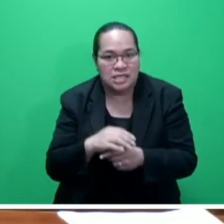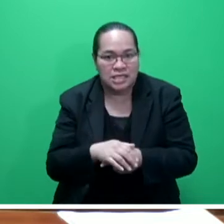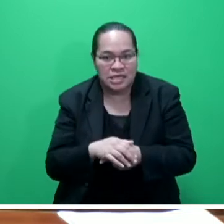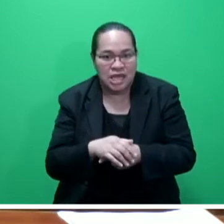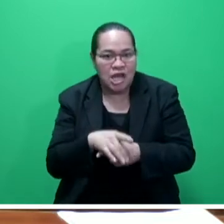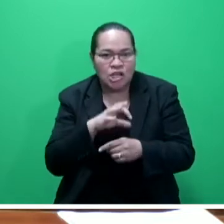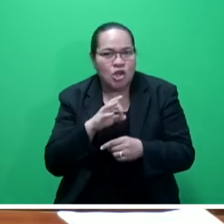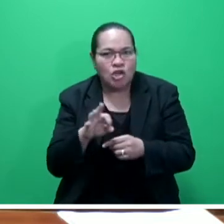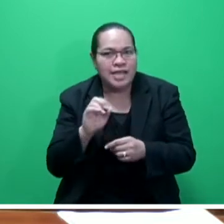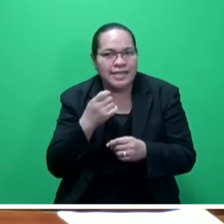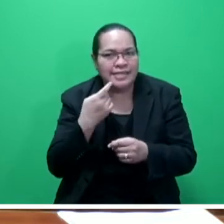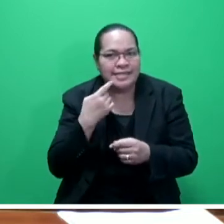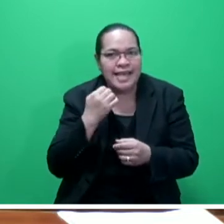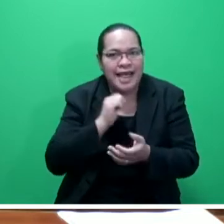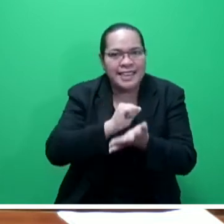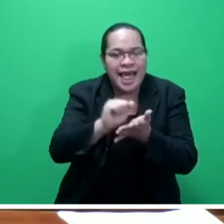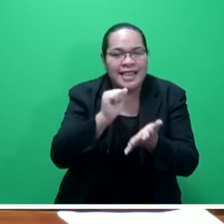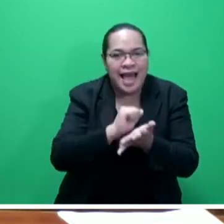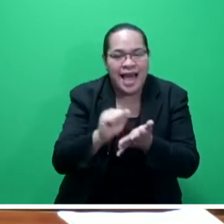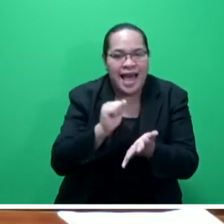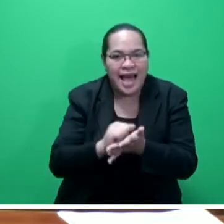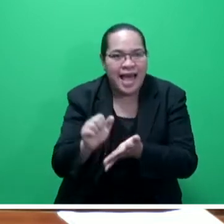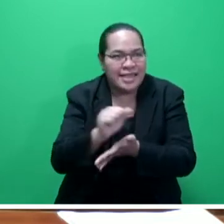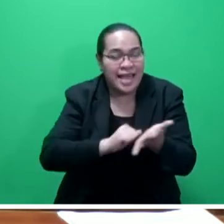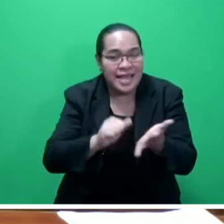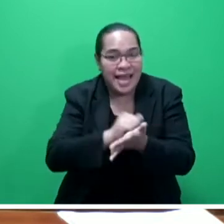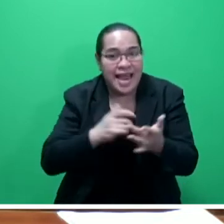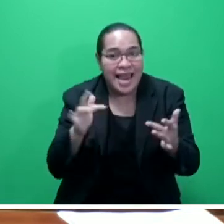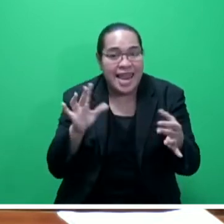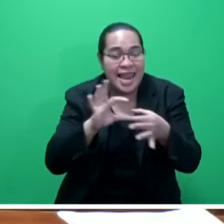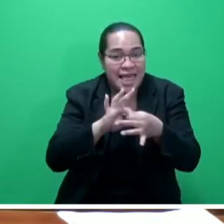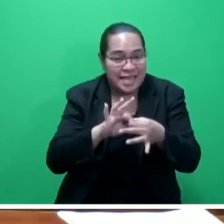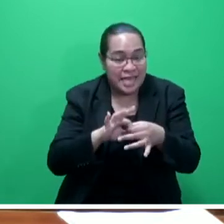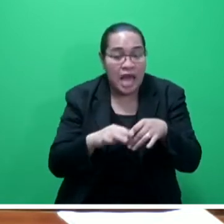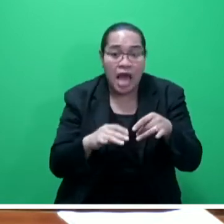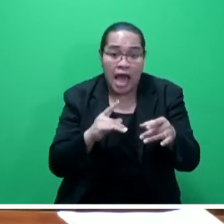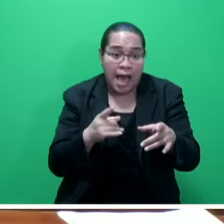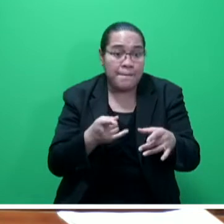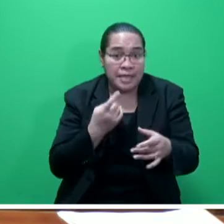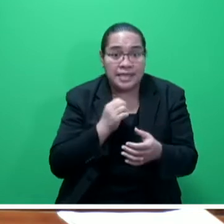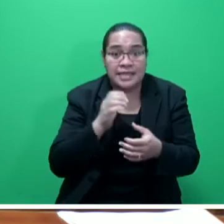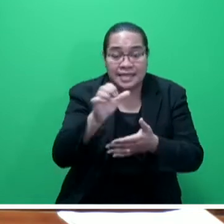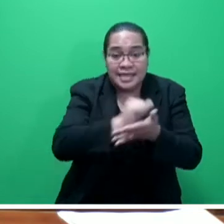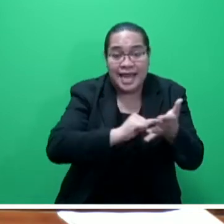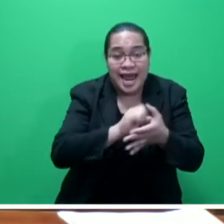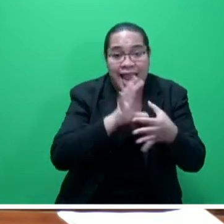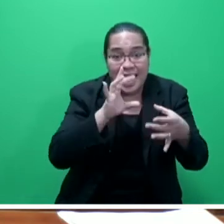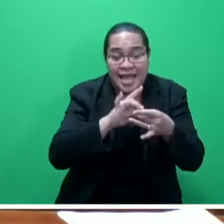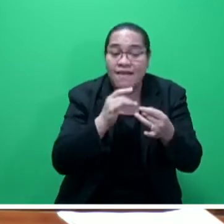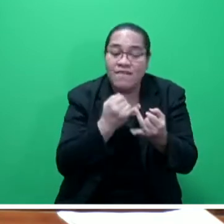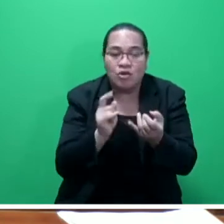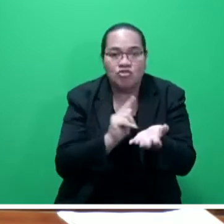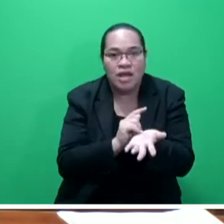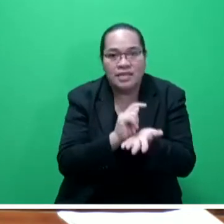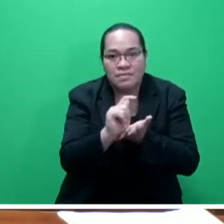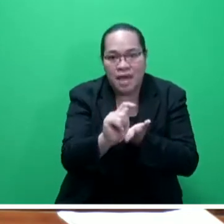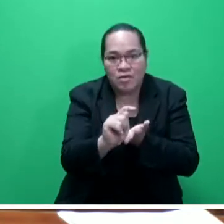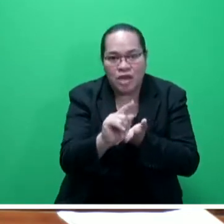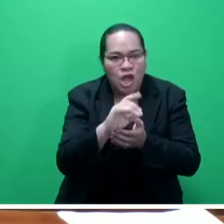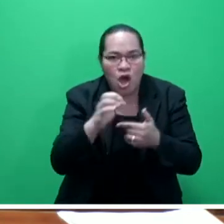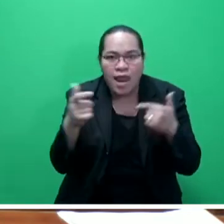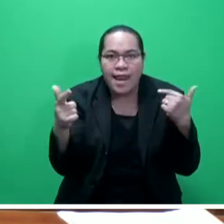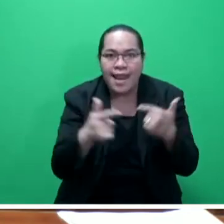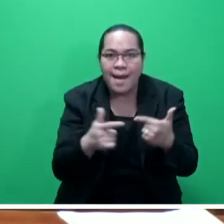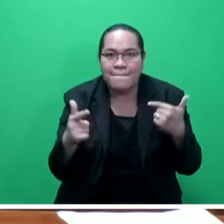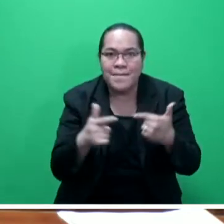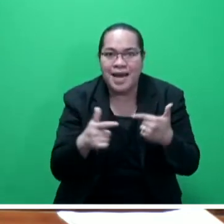link alone, I think the important point to note that tender link is a very transparent process because it does not limit